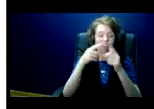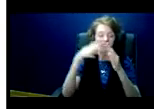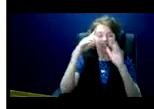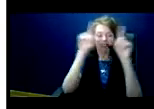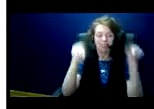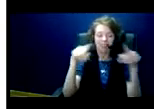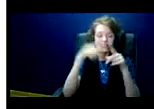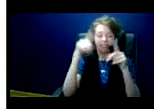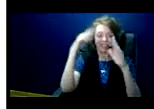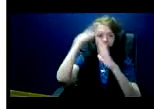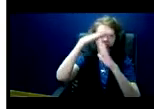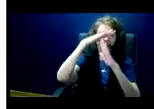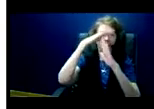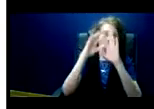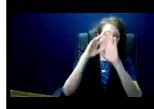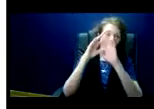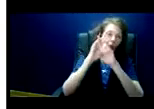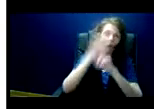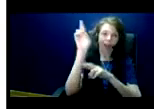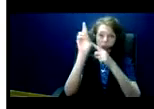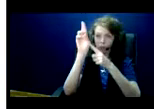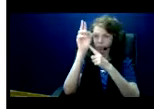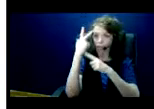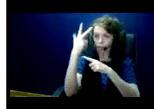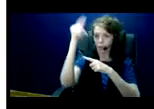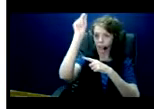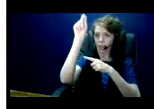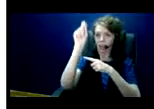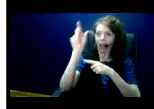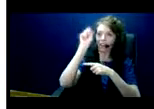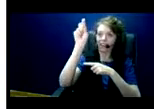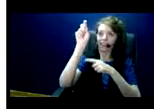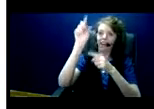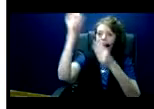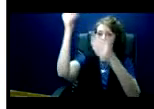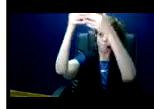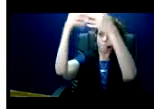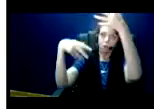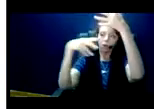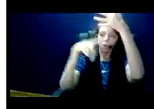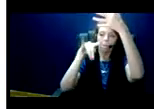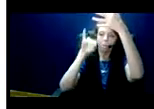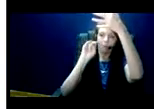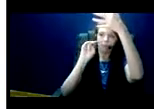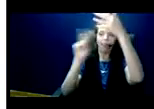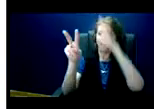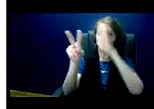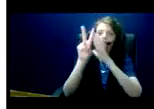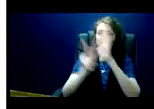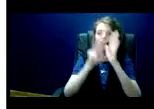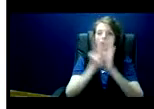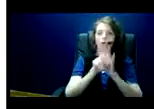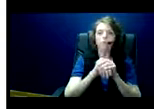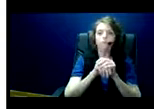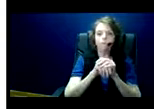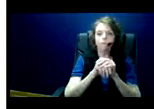3 dots and get a drop-down menu and then click on Pin Video. If you'd prefer to see all